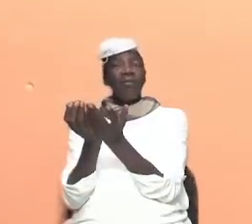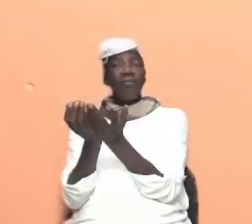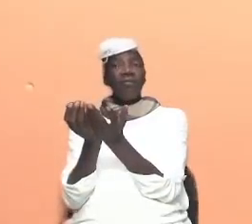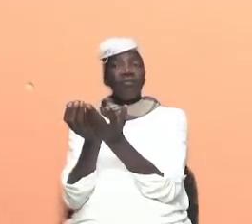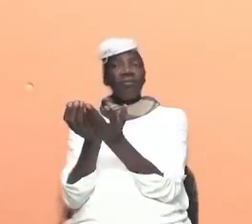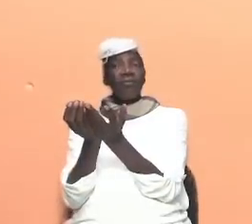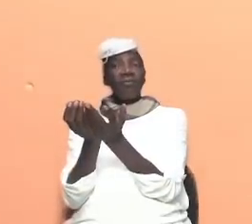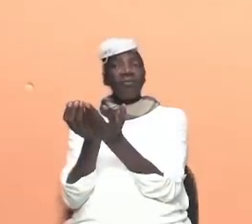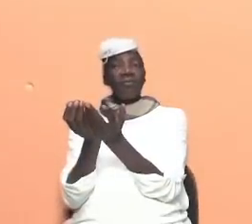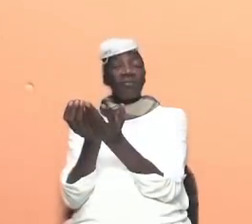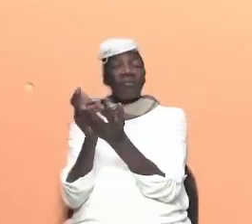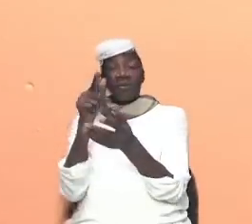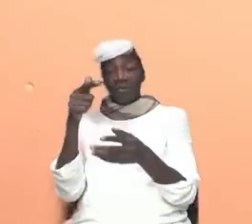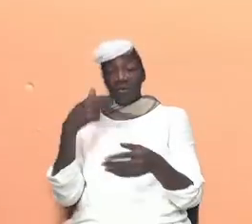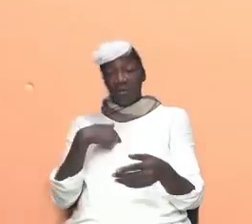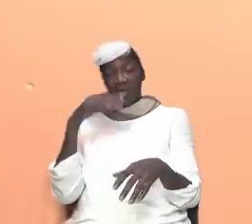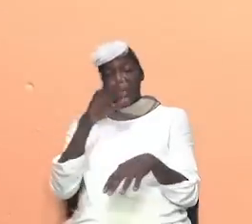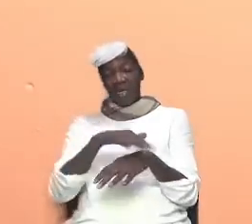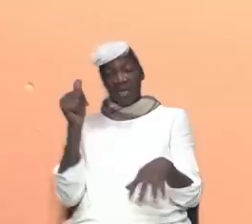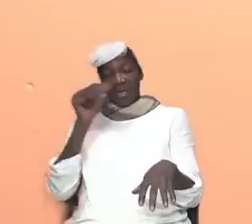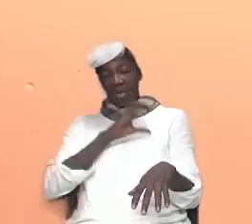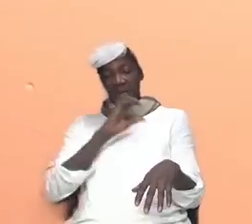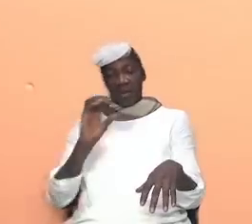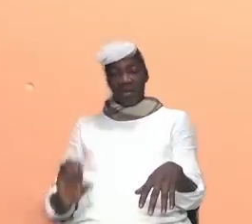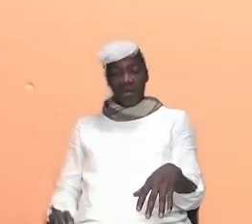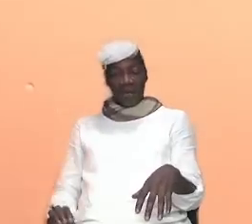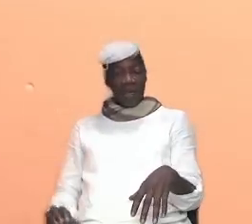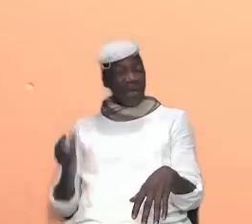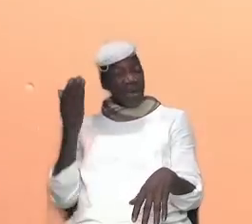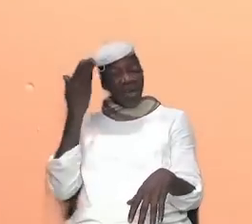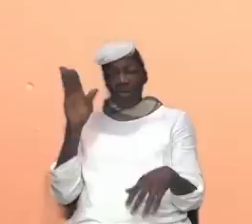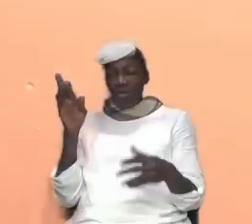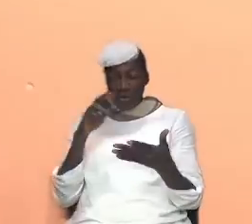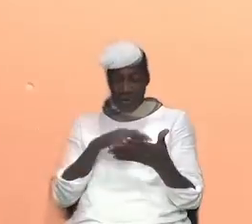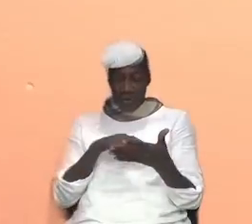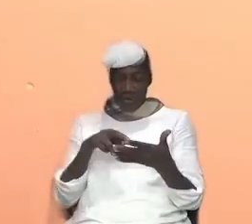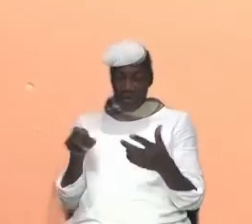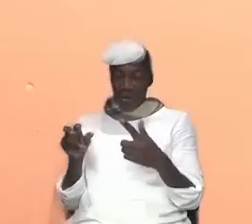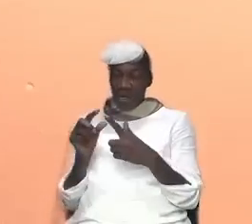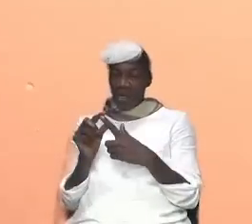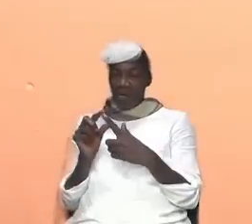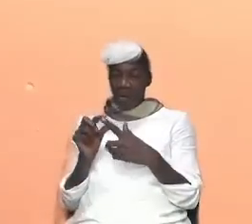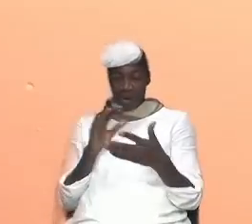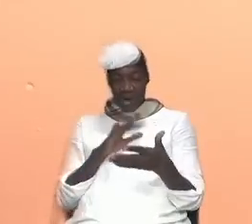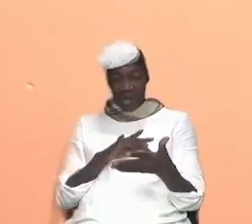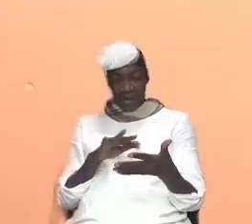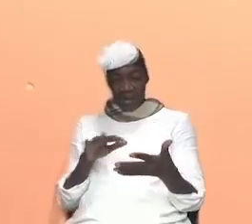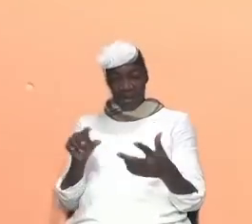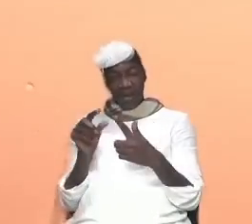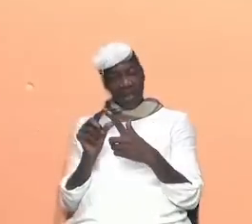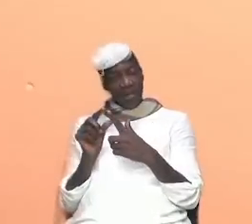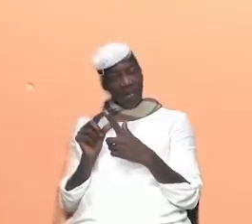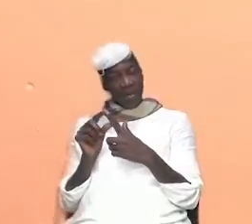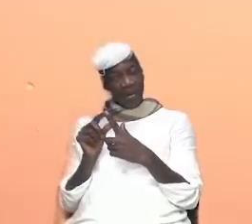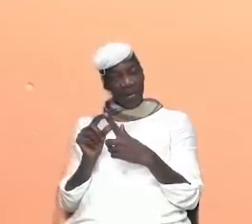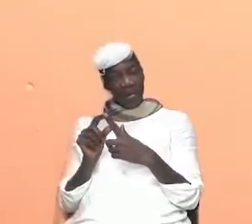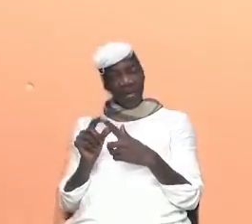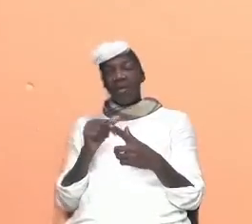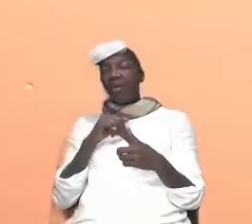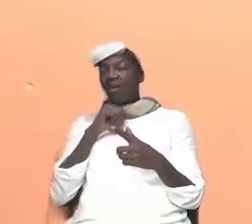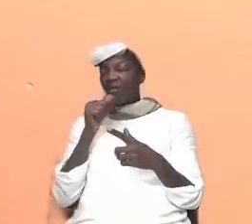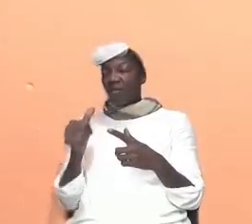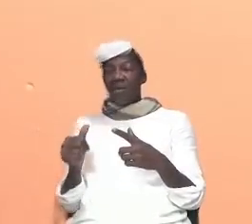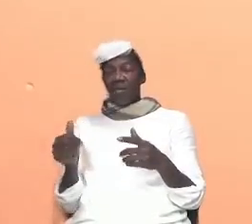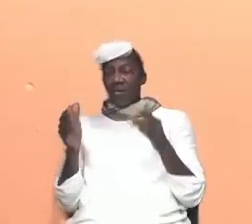that we call ourselves Christians and we don't read the word. And we don't study the word. Or we are not tuned in